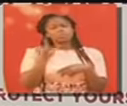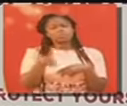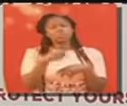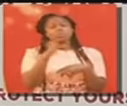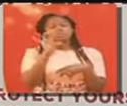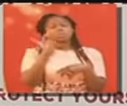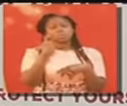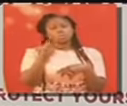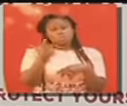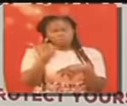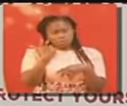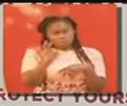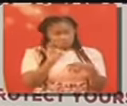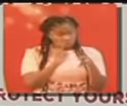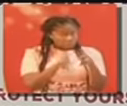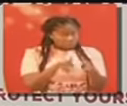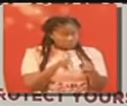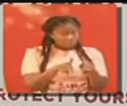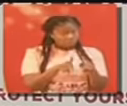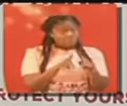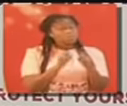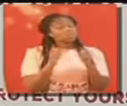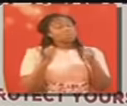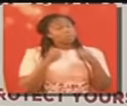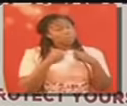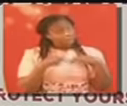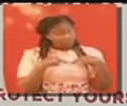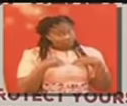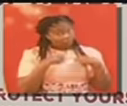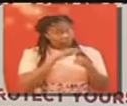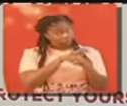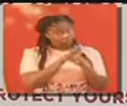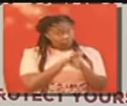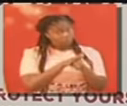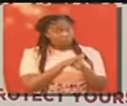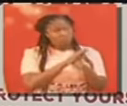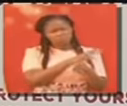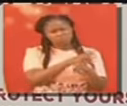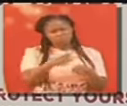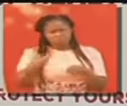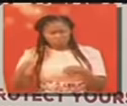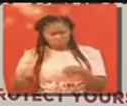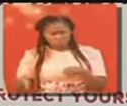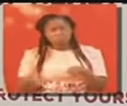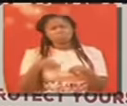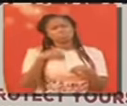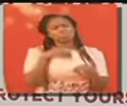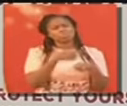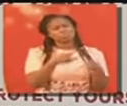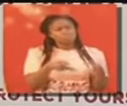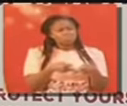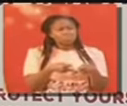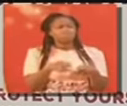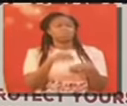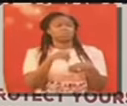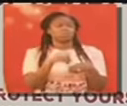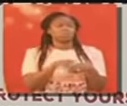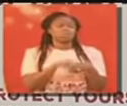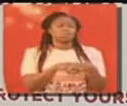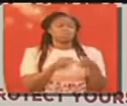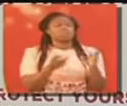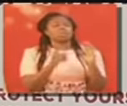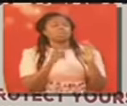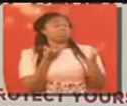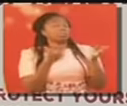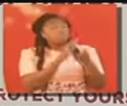1,829 cases considered active in the various parts of the healthcare system, whether it is home isolation or